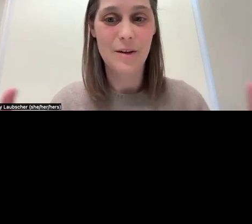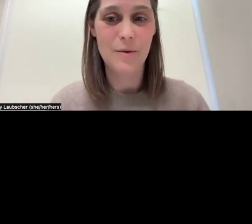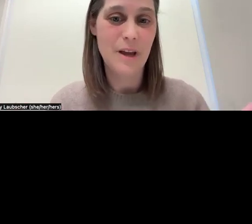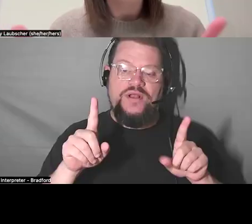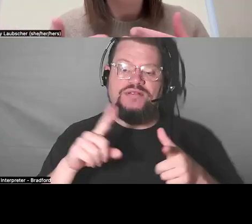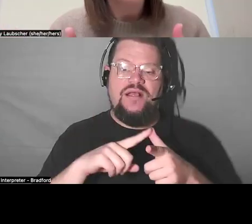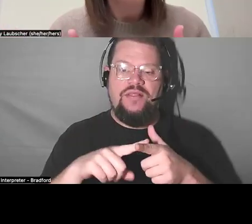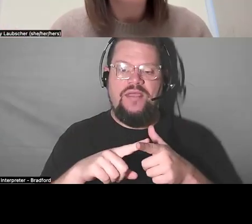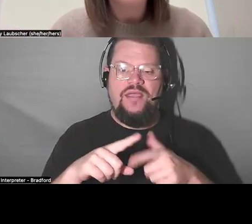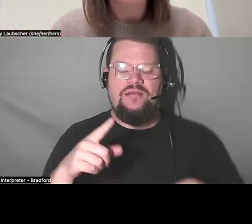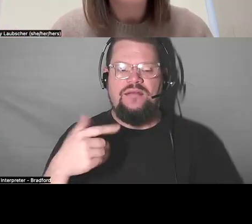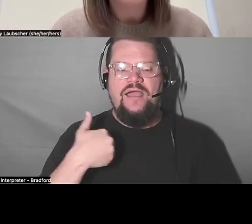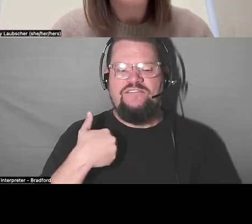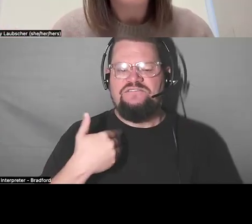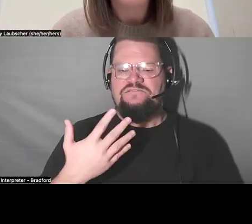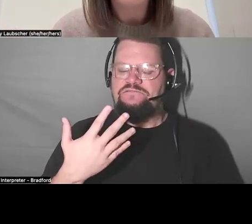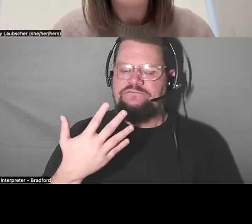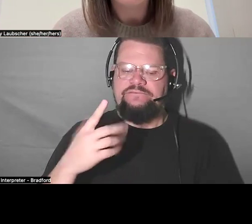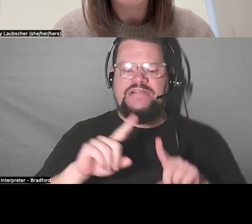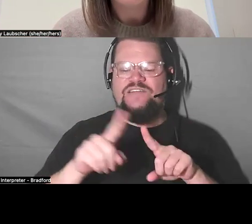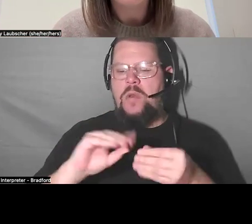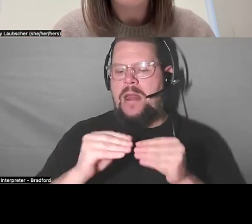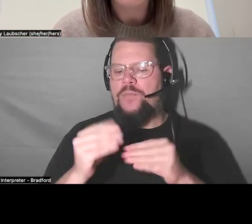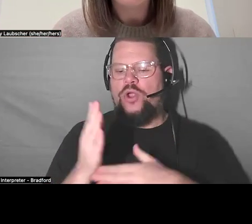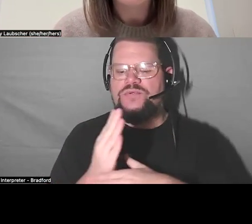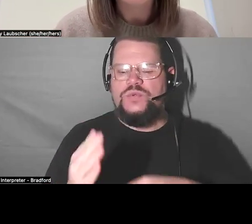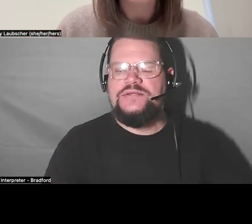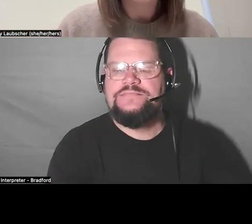there was everything in between.